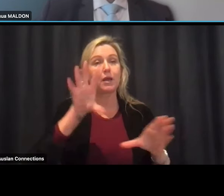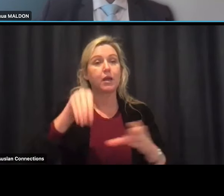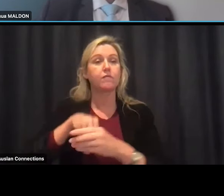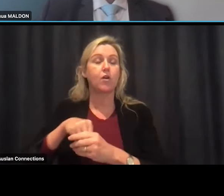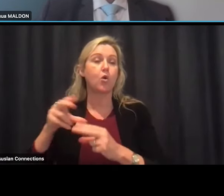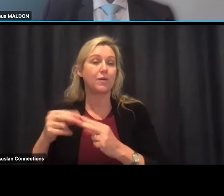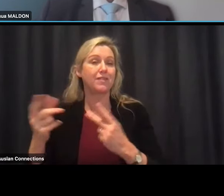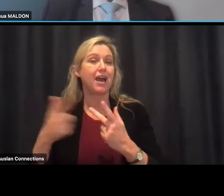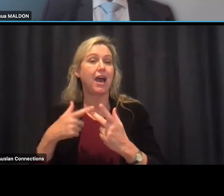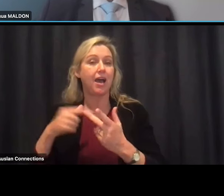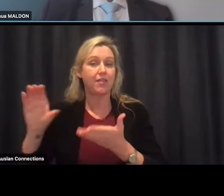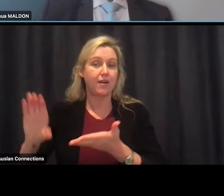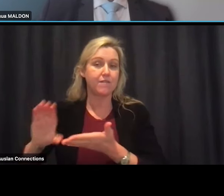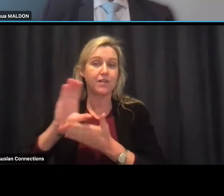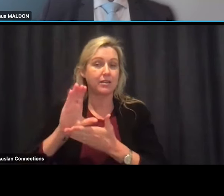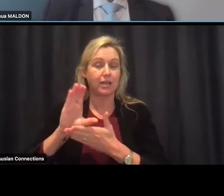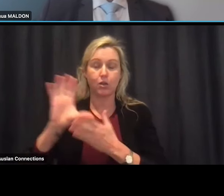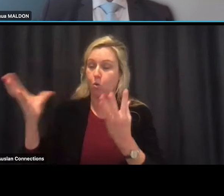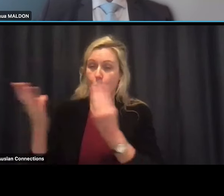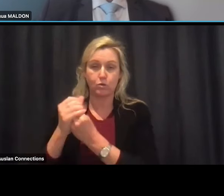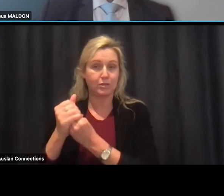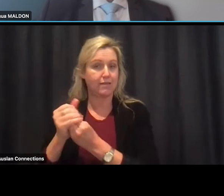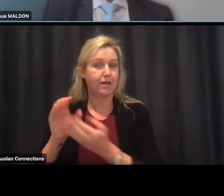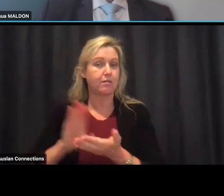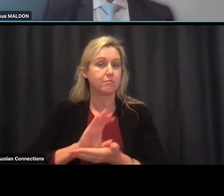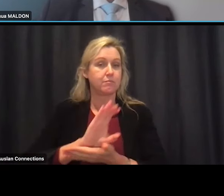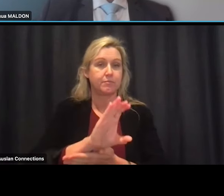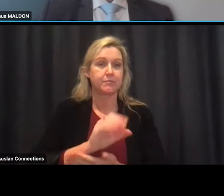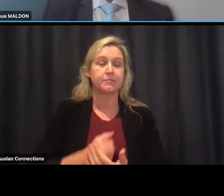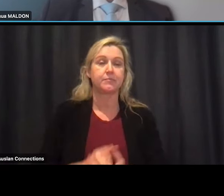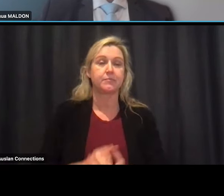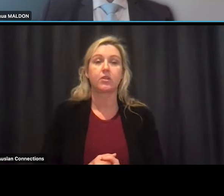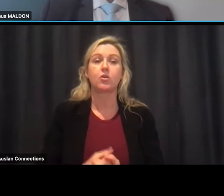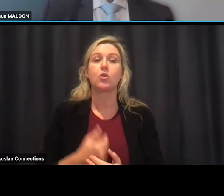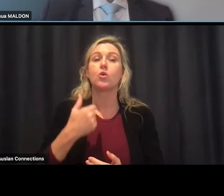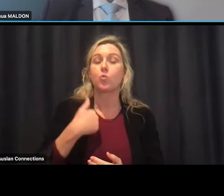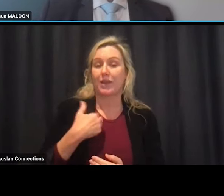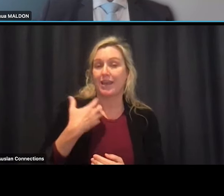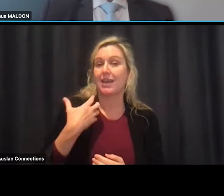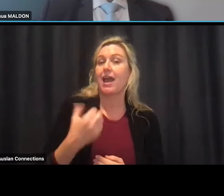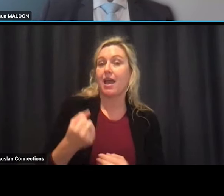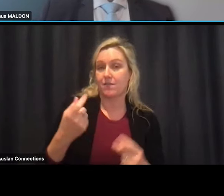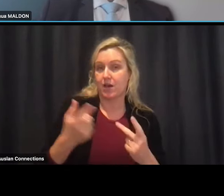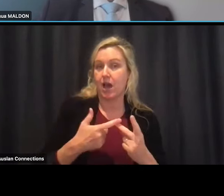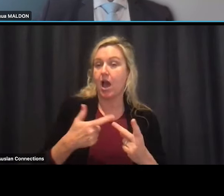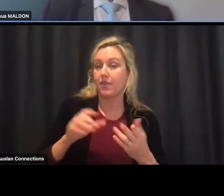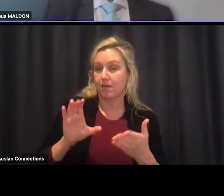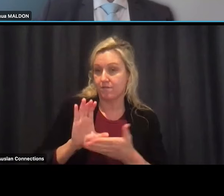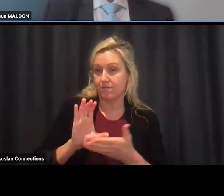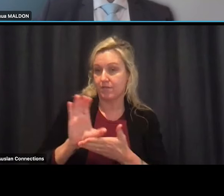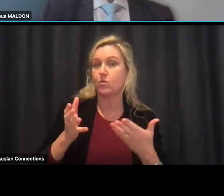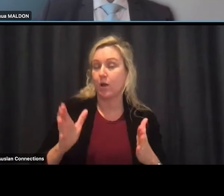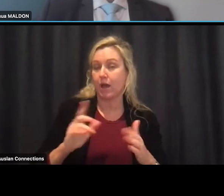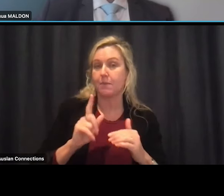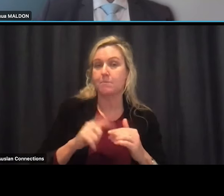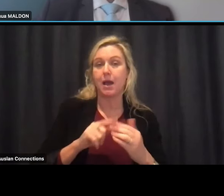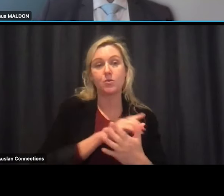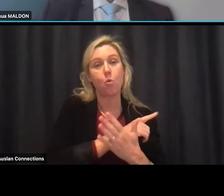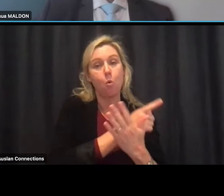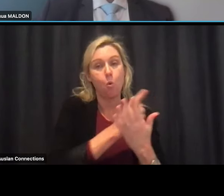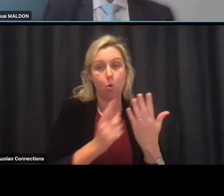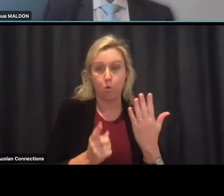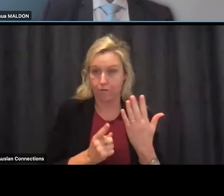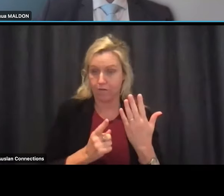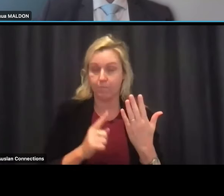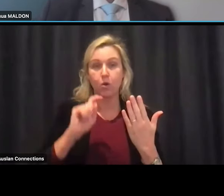residential services. While MPS and NATCFAC are funded using different mechanisms, all these services too will